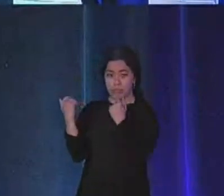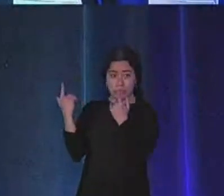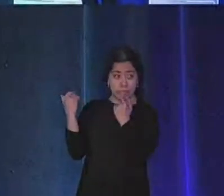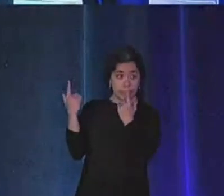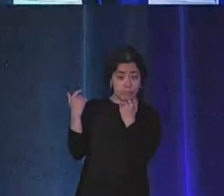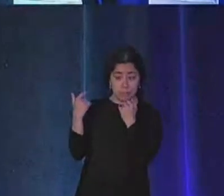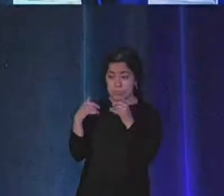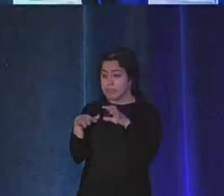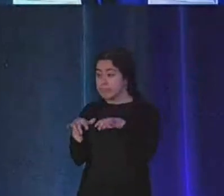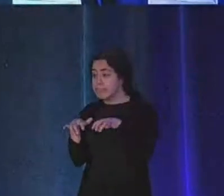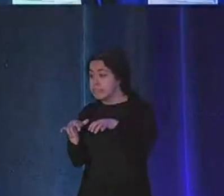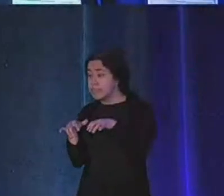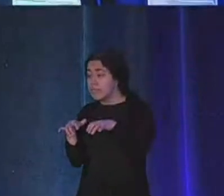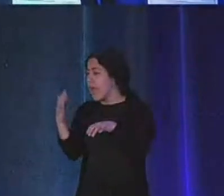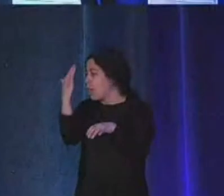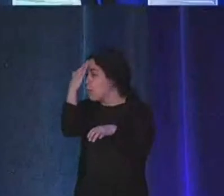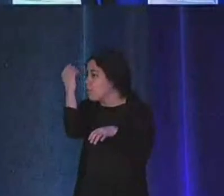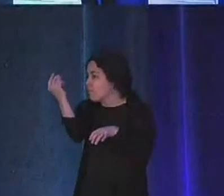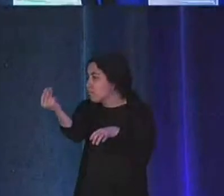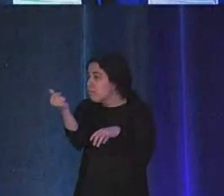but I also know it loads fast,